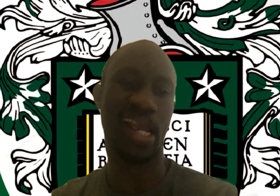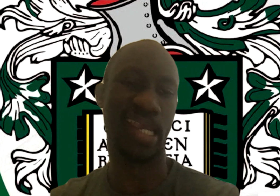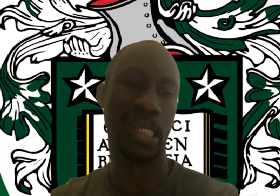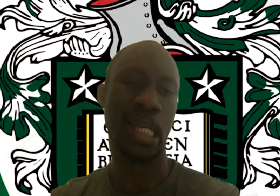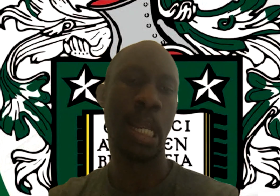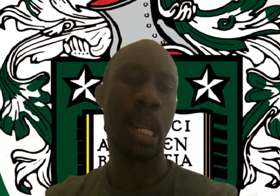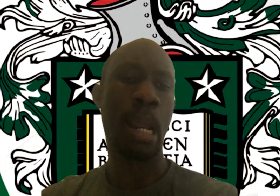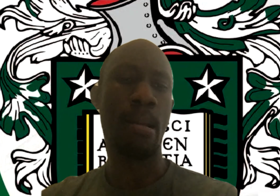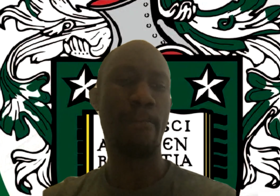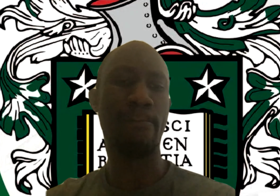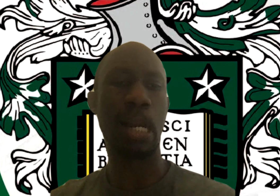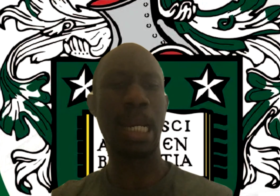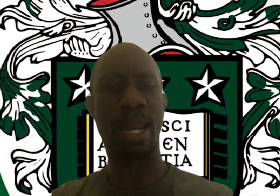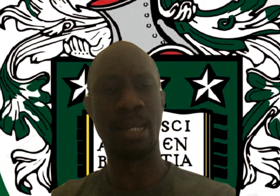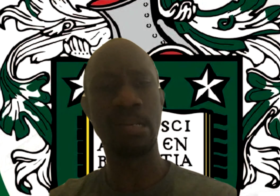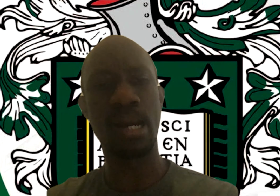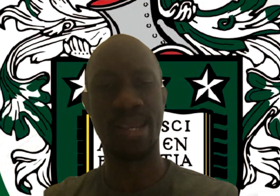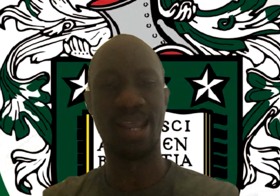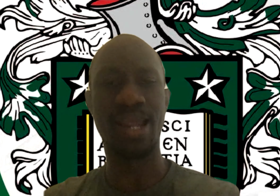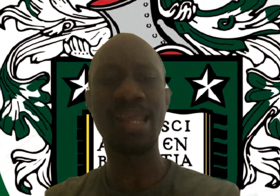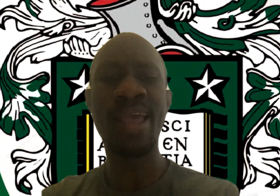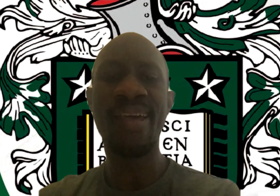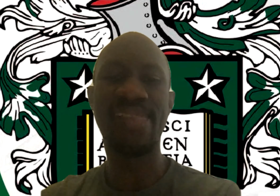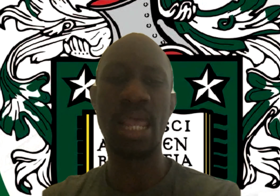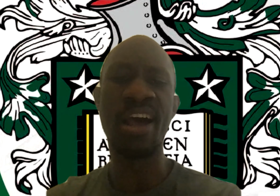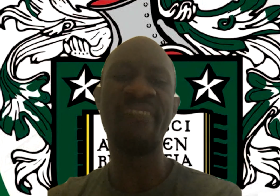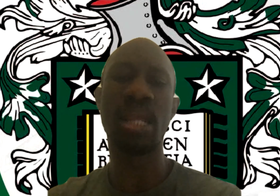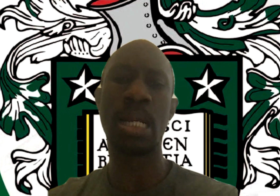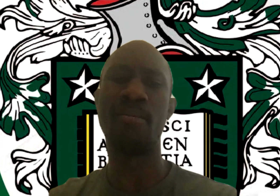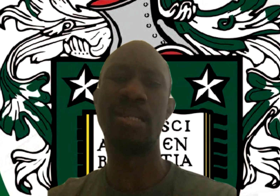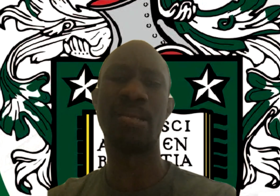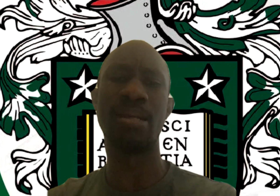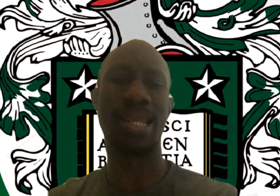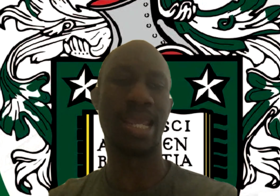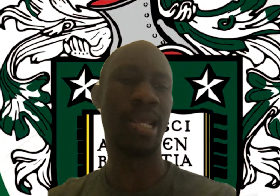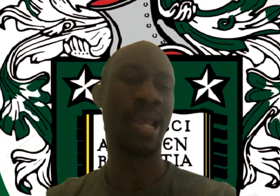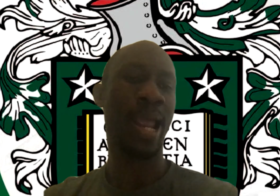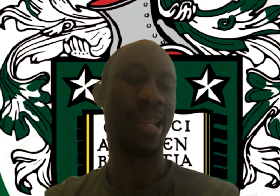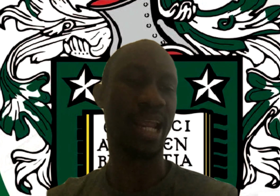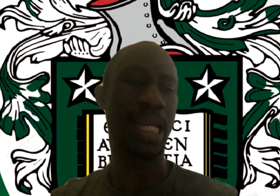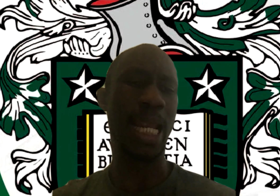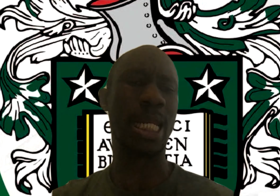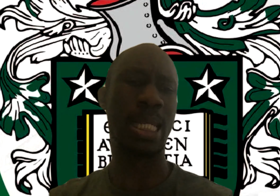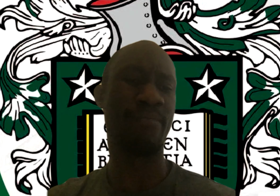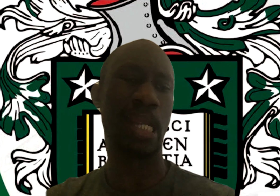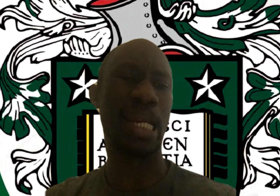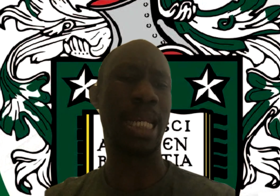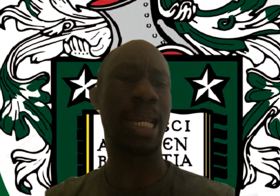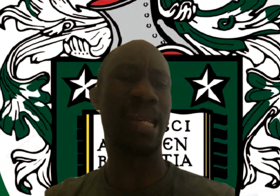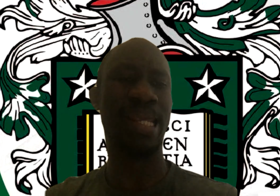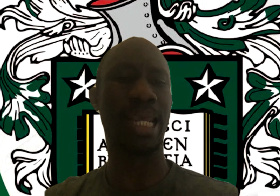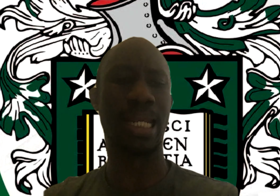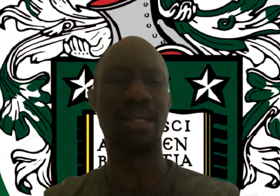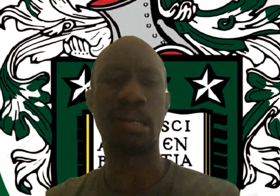at large by ensuring that they have income security, that their